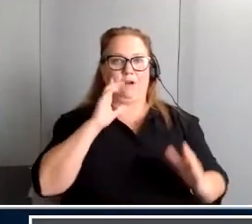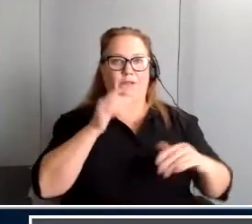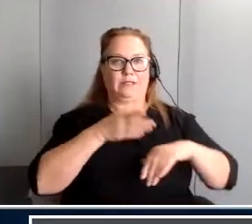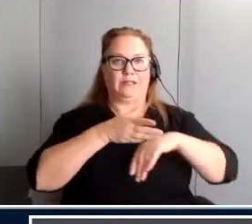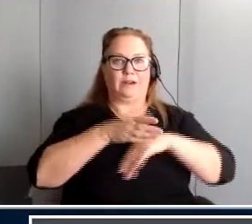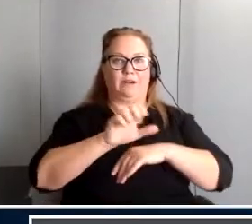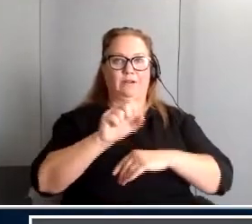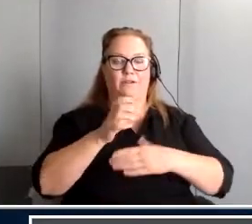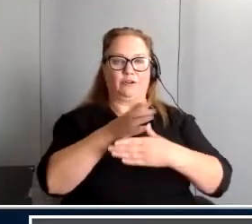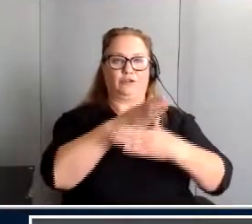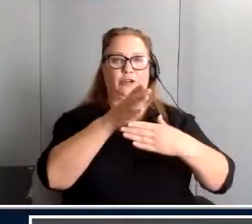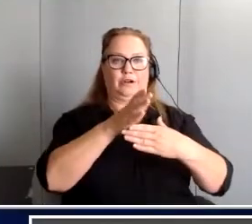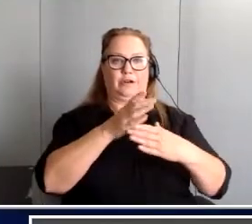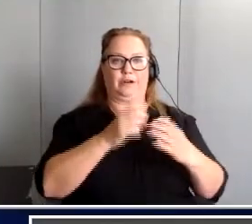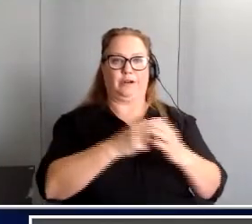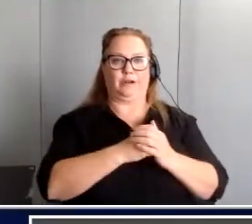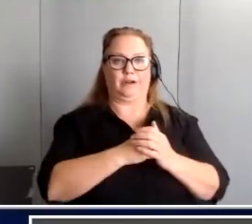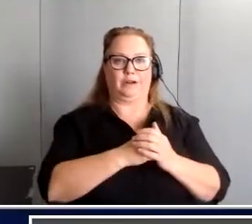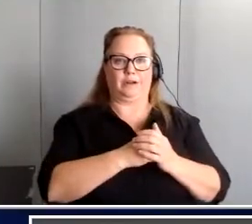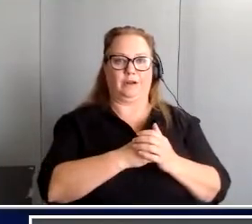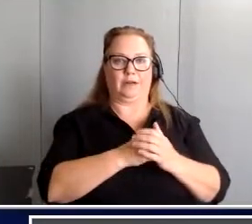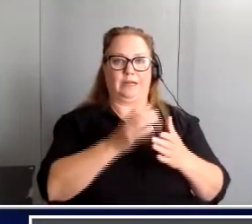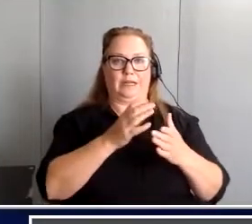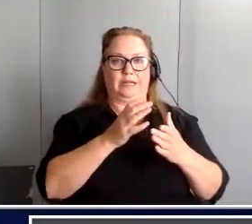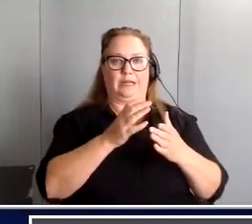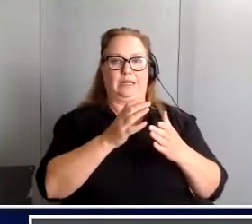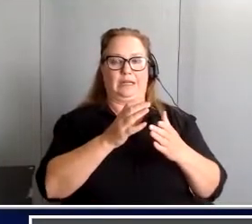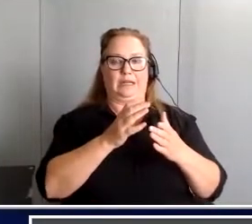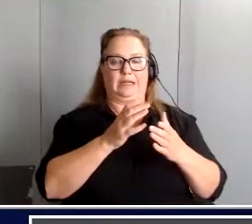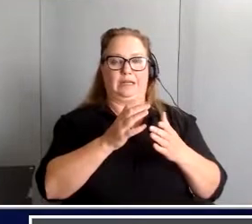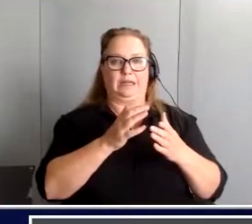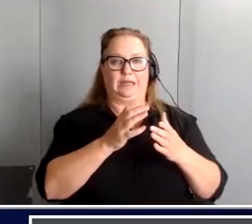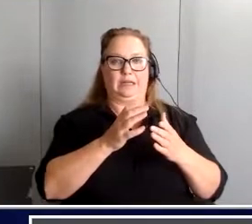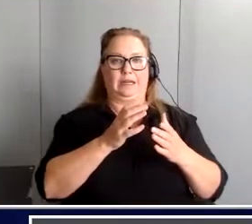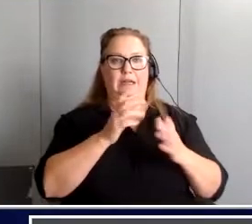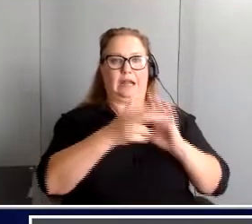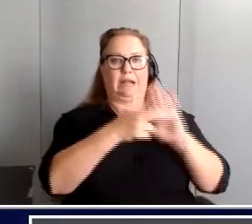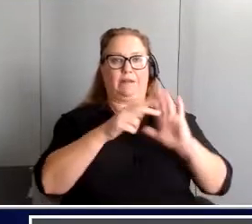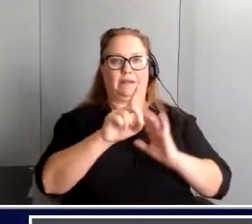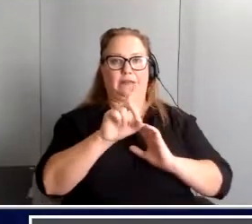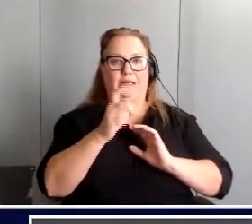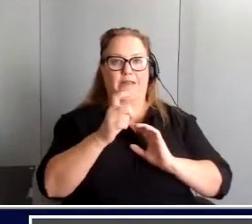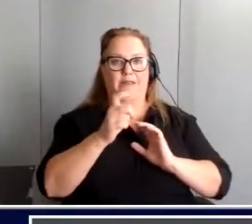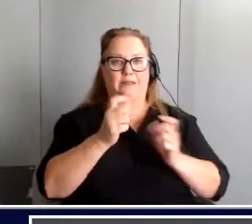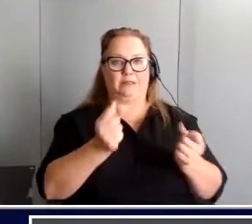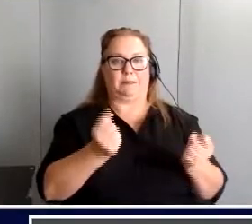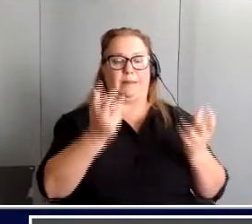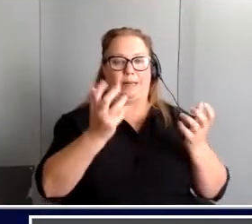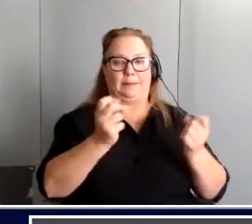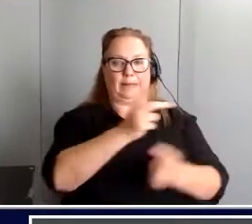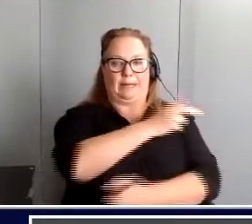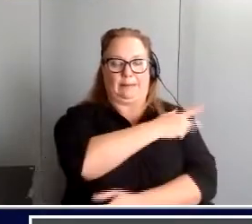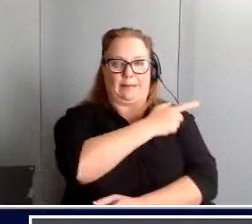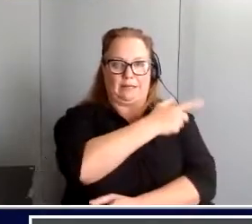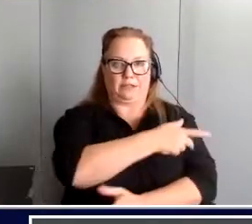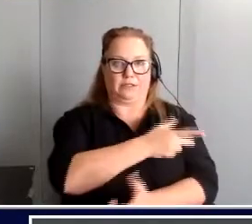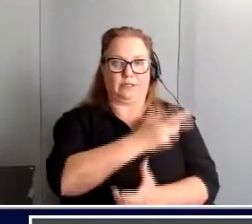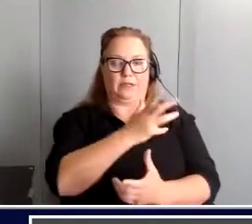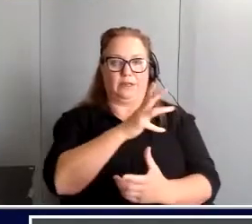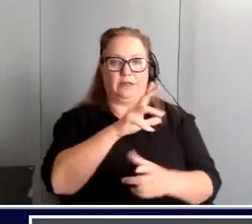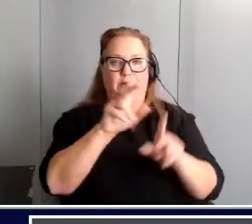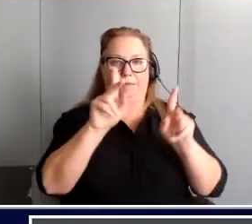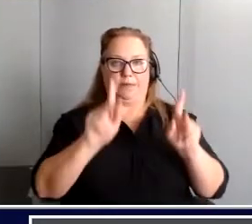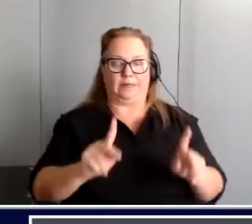end of the day, I've given the diagnosis of cancer to way too many patients. Yeah. To be one of those people who receive